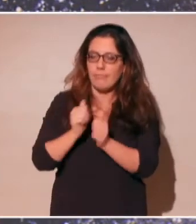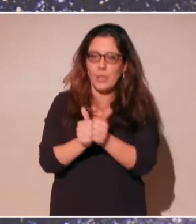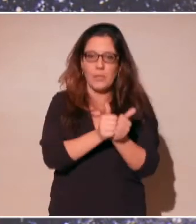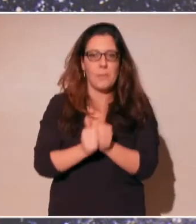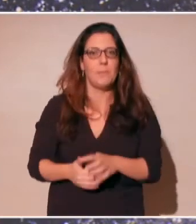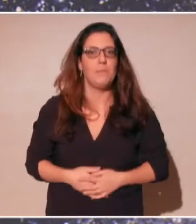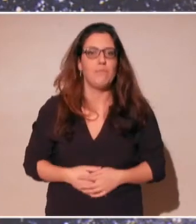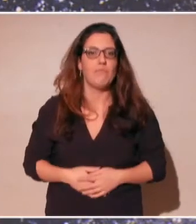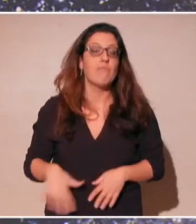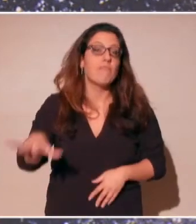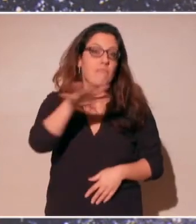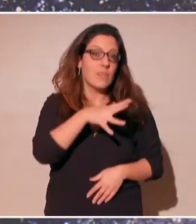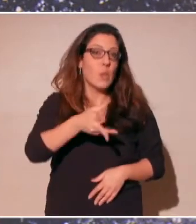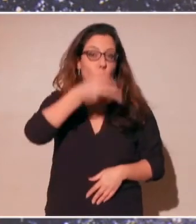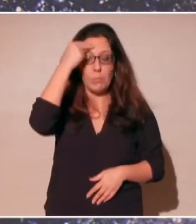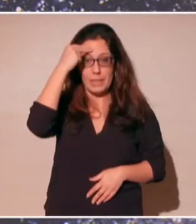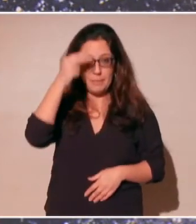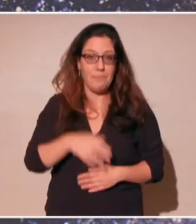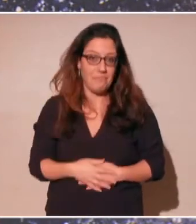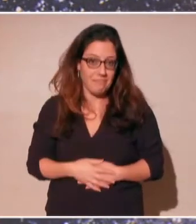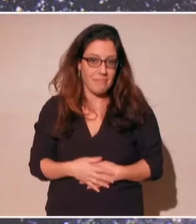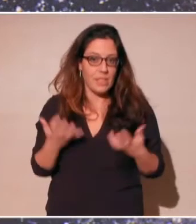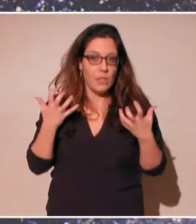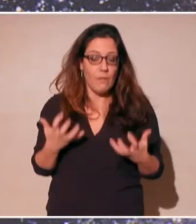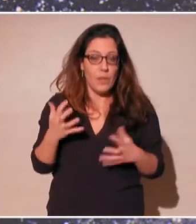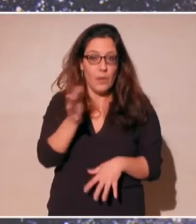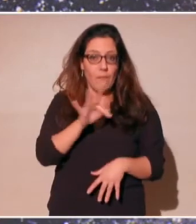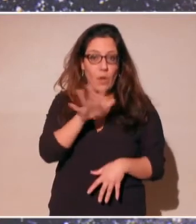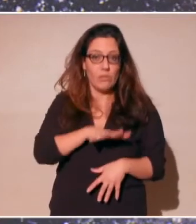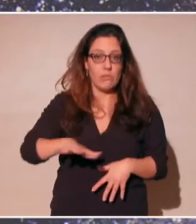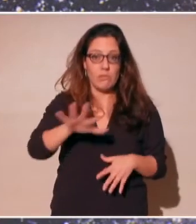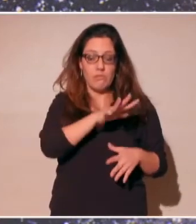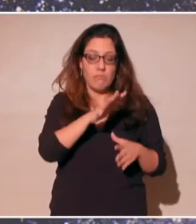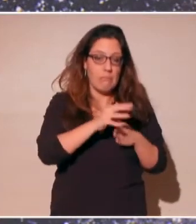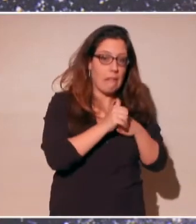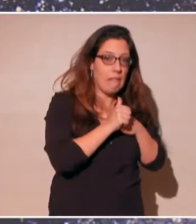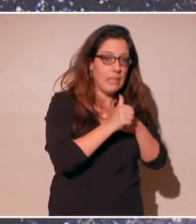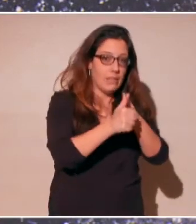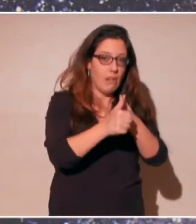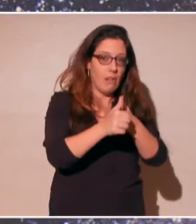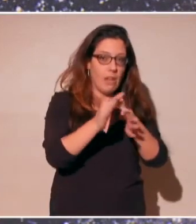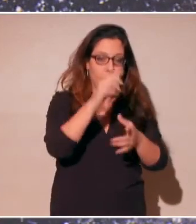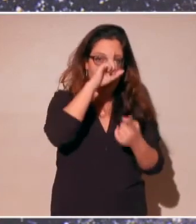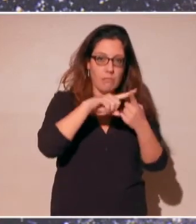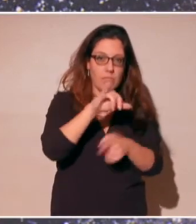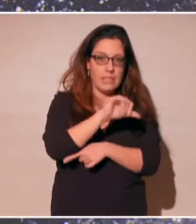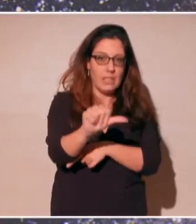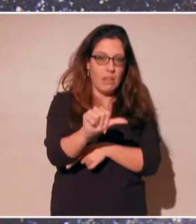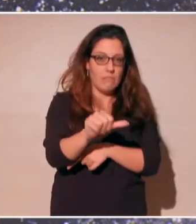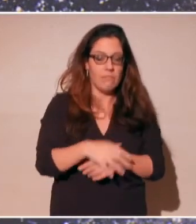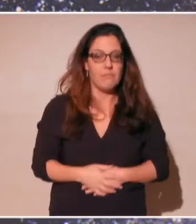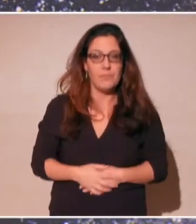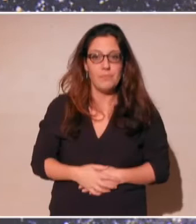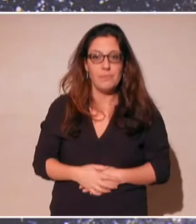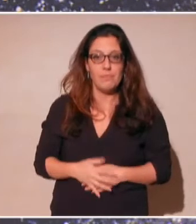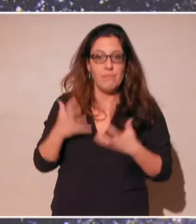artificial intelligence can really be developed throughout our continent. We would like France to be one of the leaders, the champions